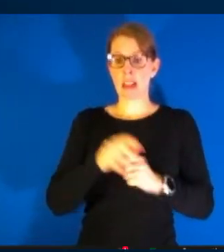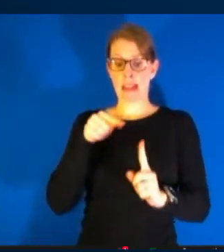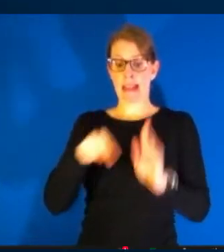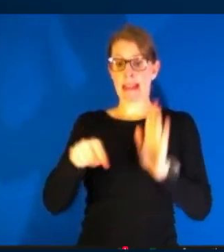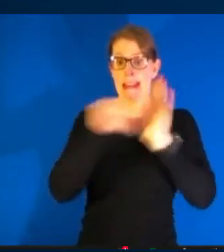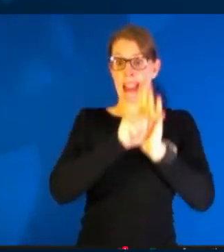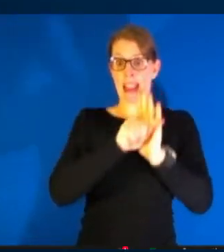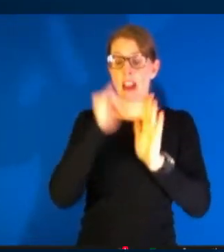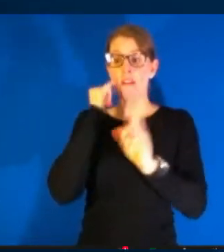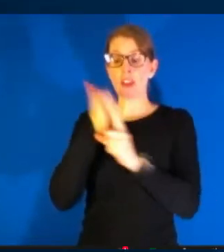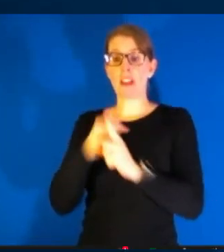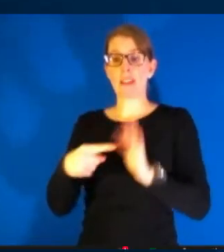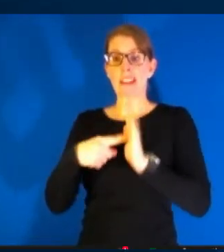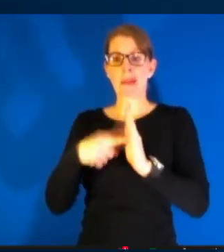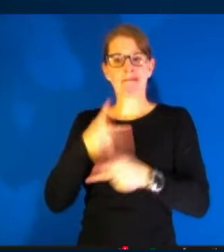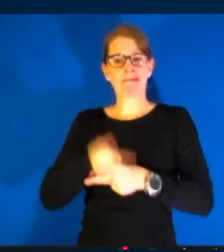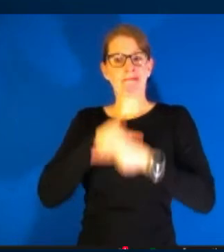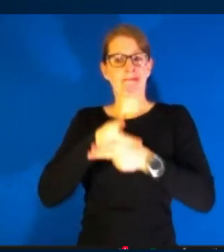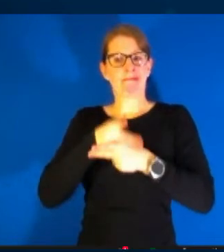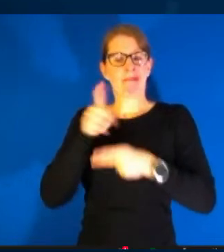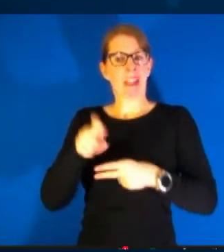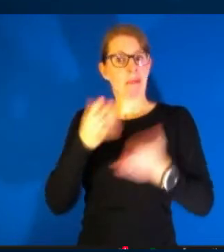symptomatic.